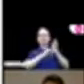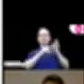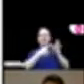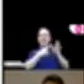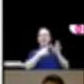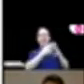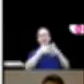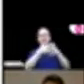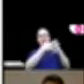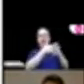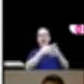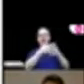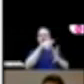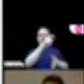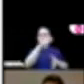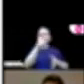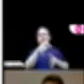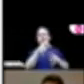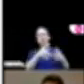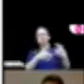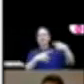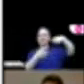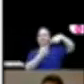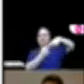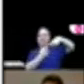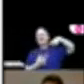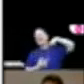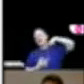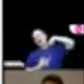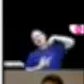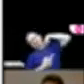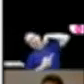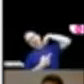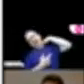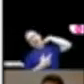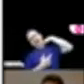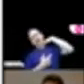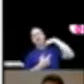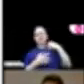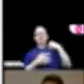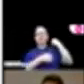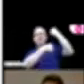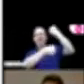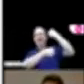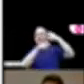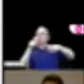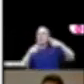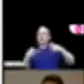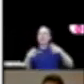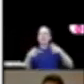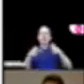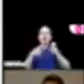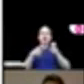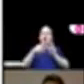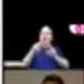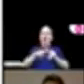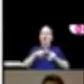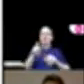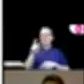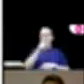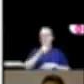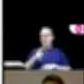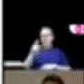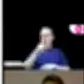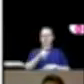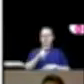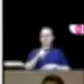take the knee off my neck, things like that. But Rainbow Noir has been fighting for people of color. Rainbow